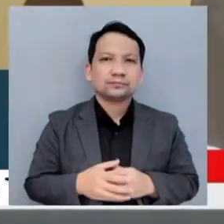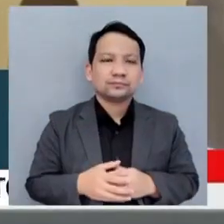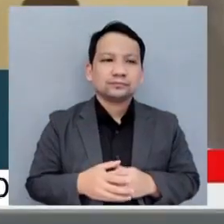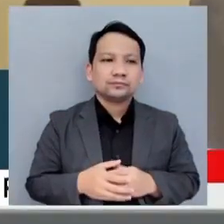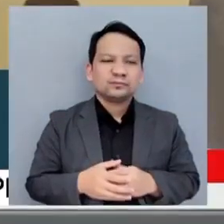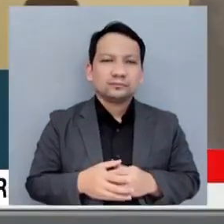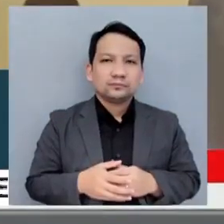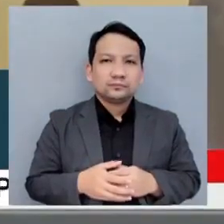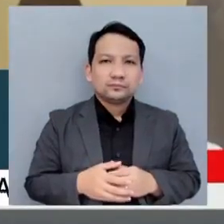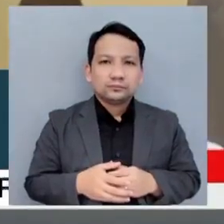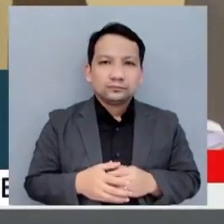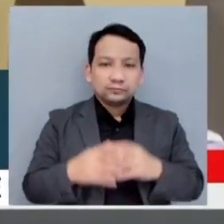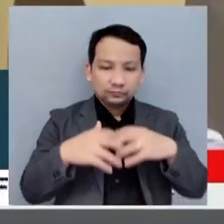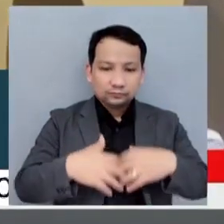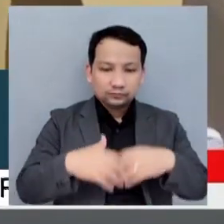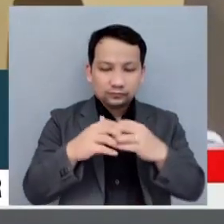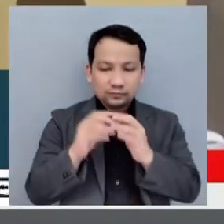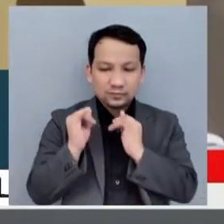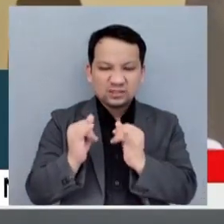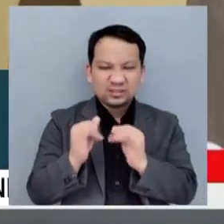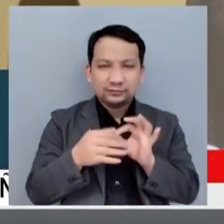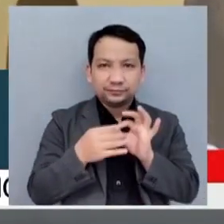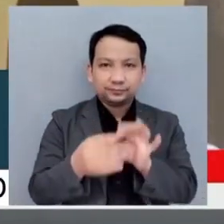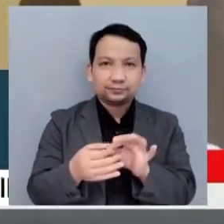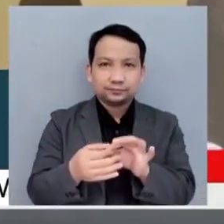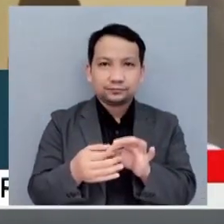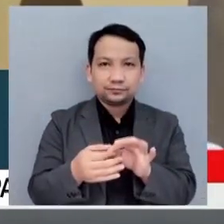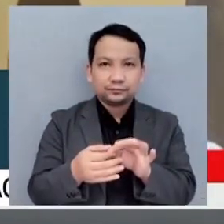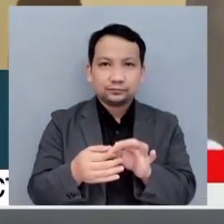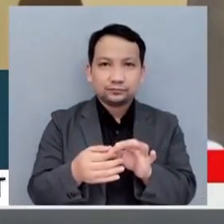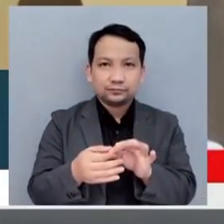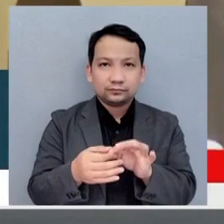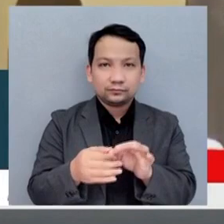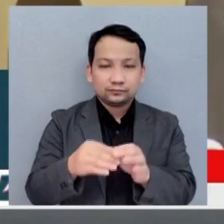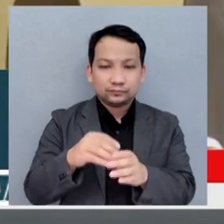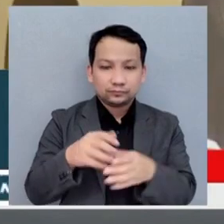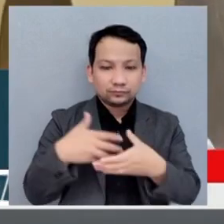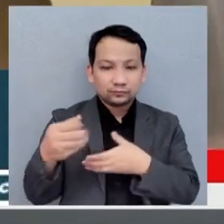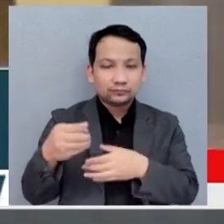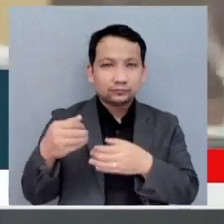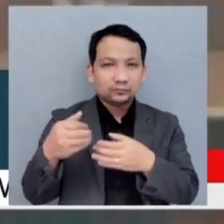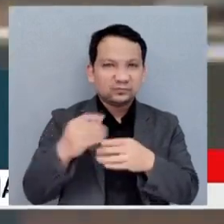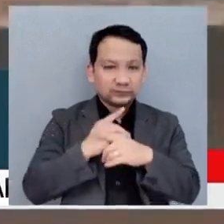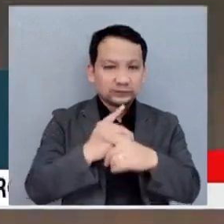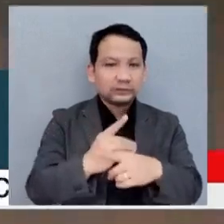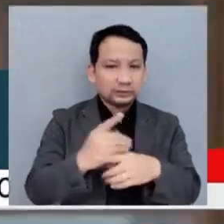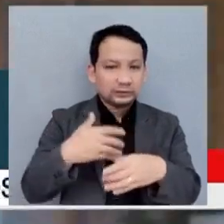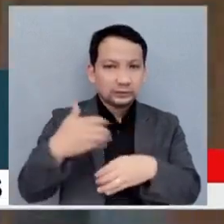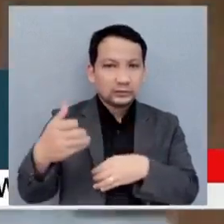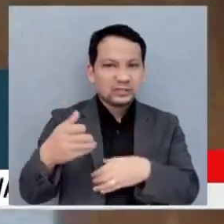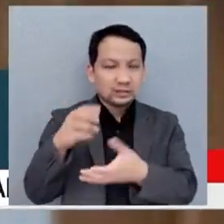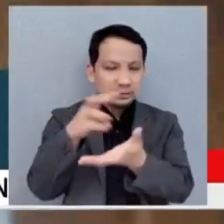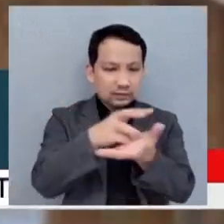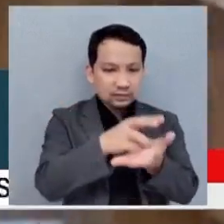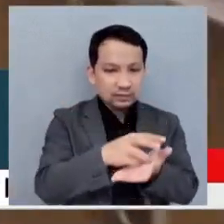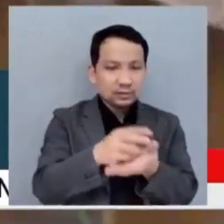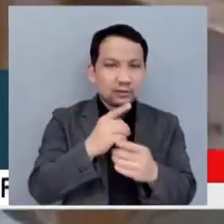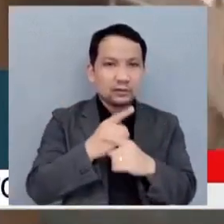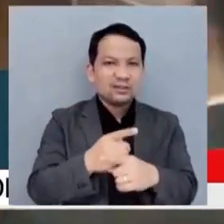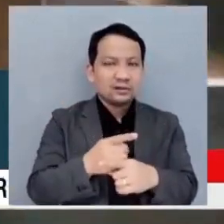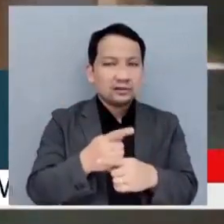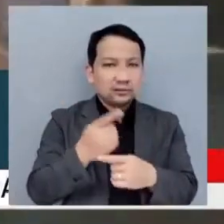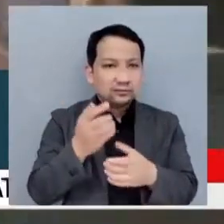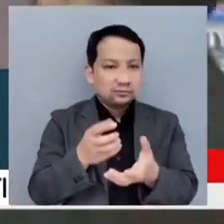The instruction of the President is for us to prepare for external defense. And with that, we are trying to really